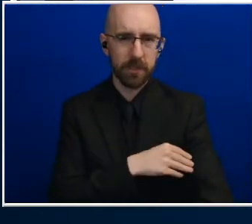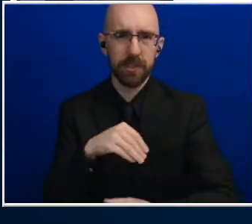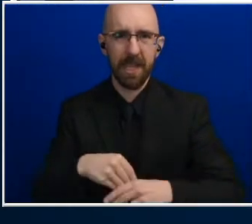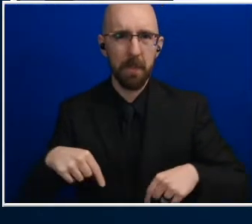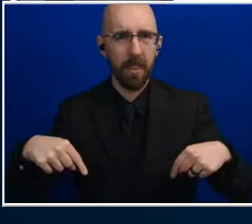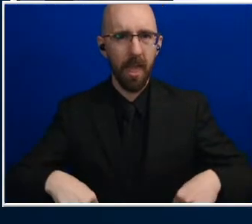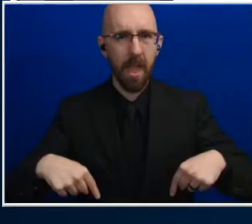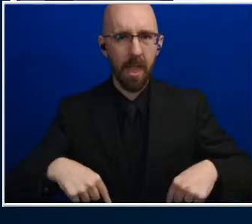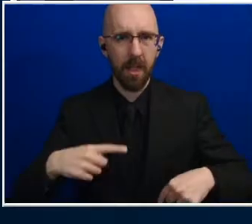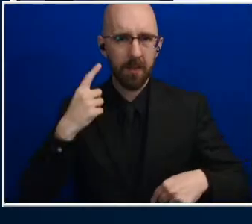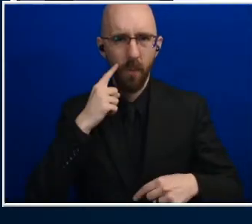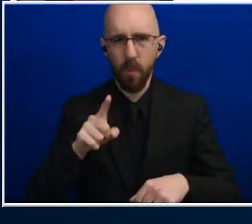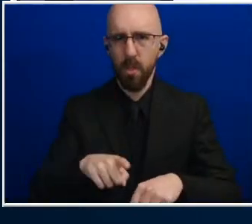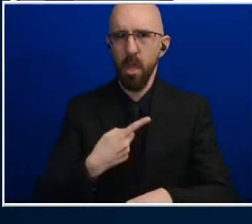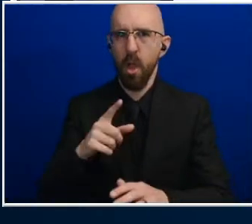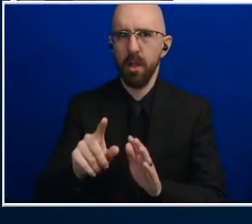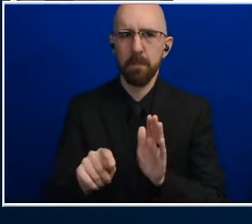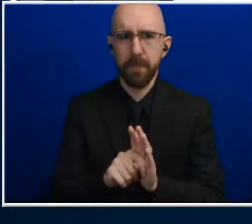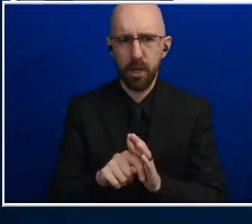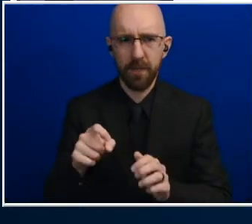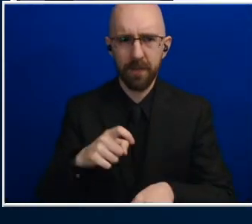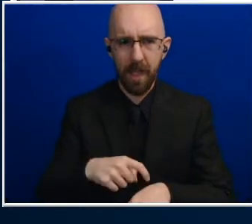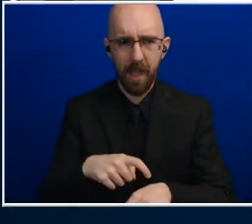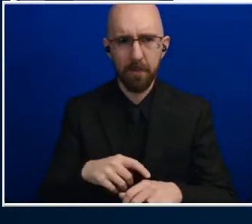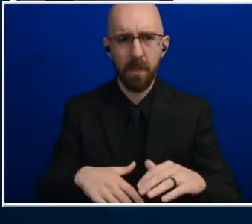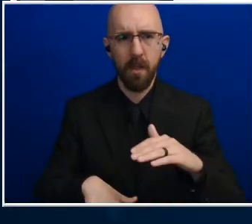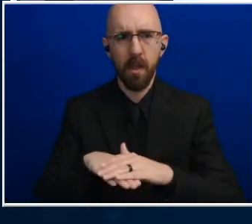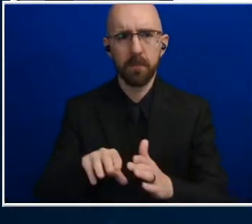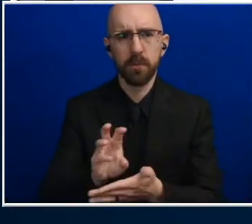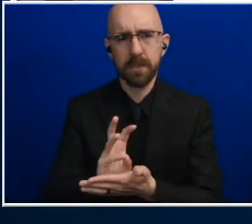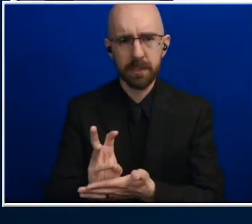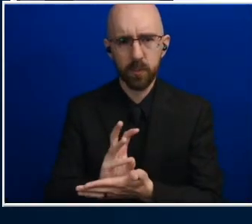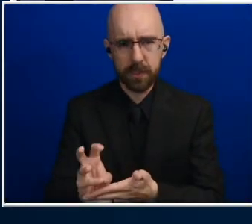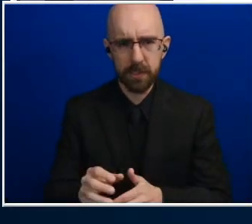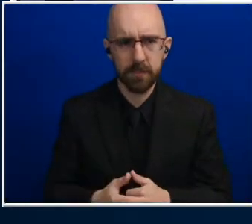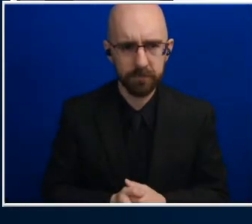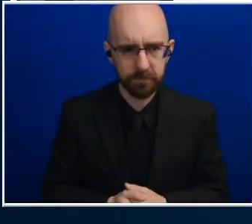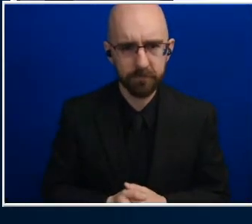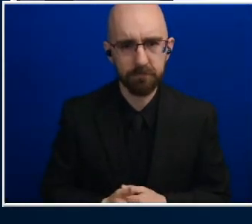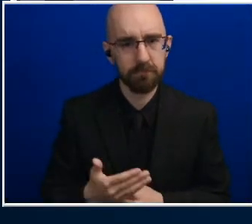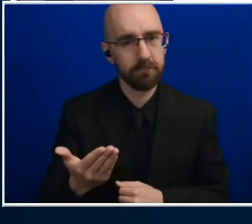periods of time, up to 6 weeks. Okay, Dr. Poland.